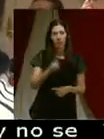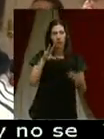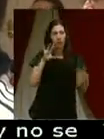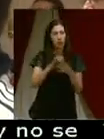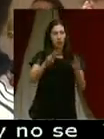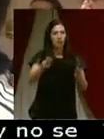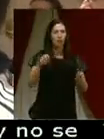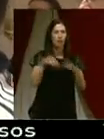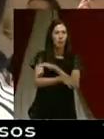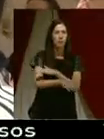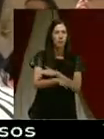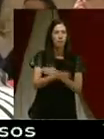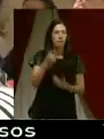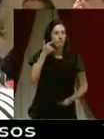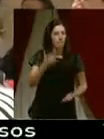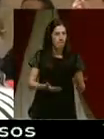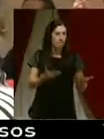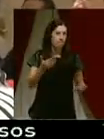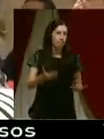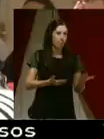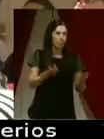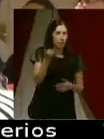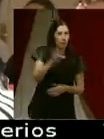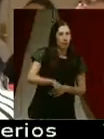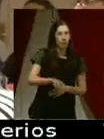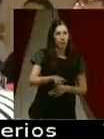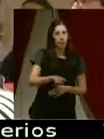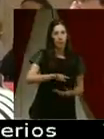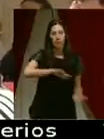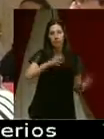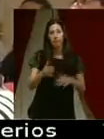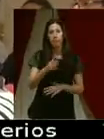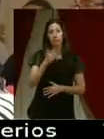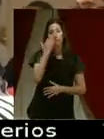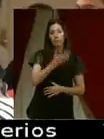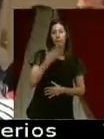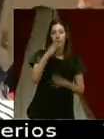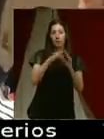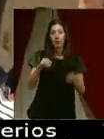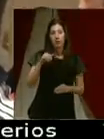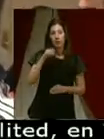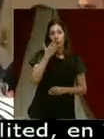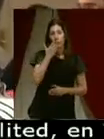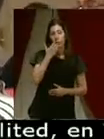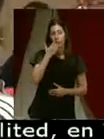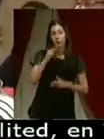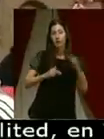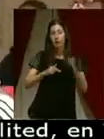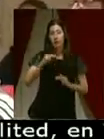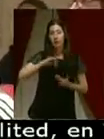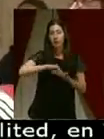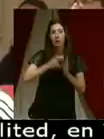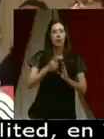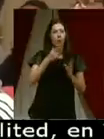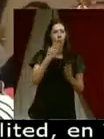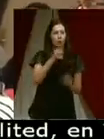So they lack criteria and knowledge. Just to make a comparison, in architecture